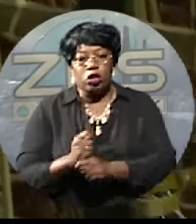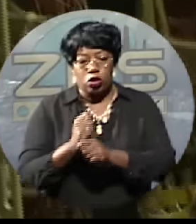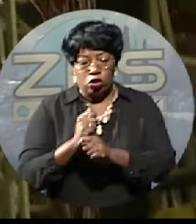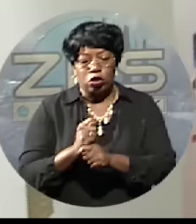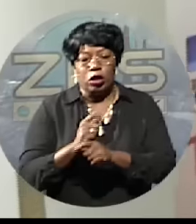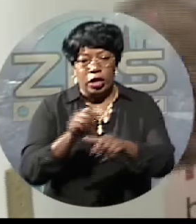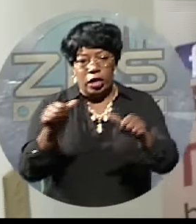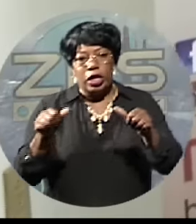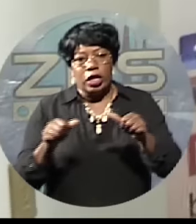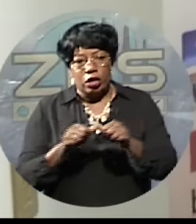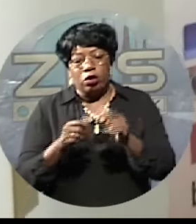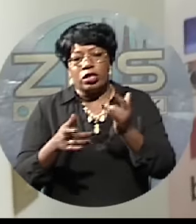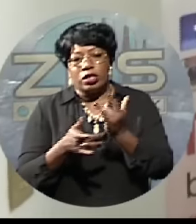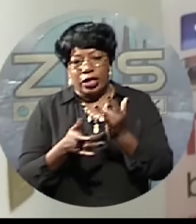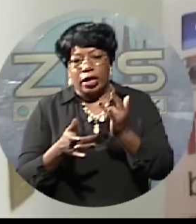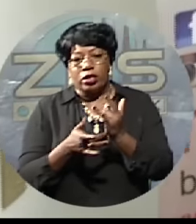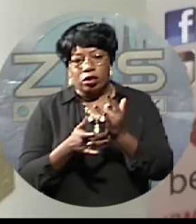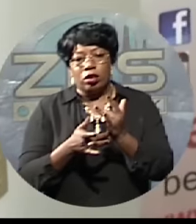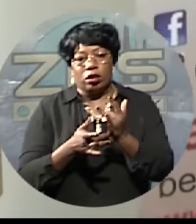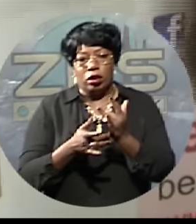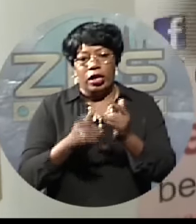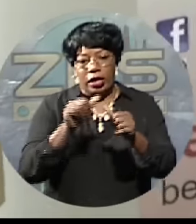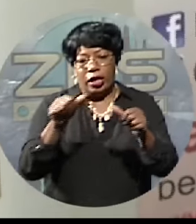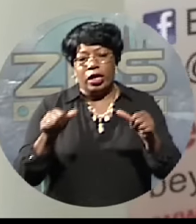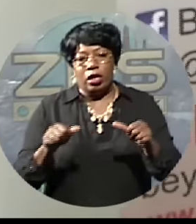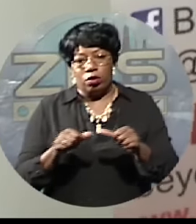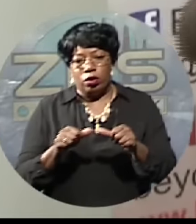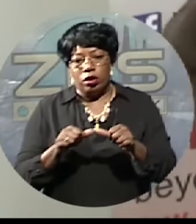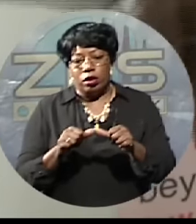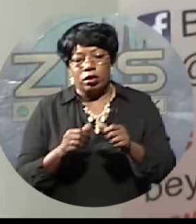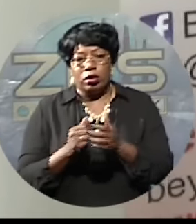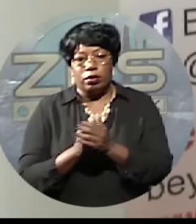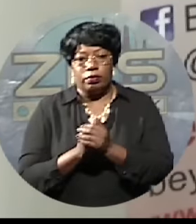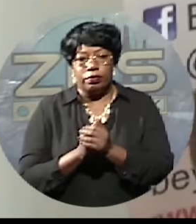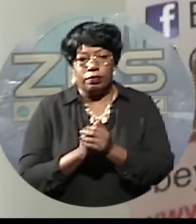like technical and vocational careers. Clint Watson, ZNS Network News.